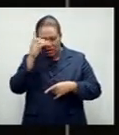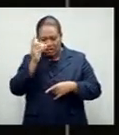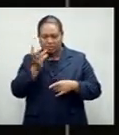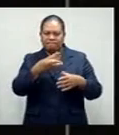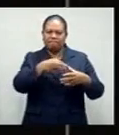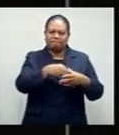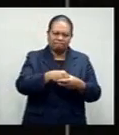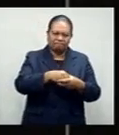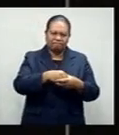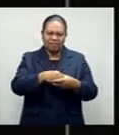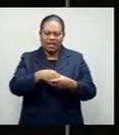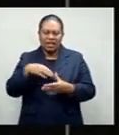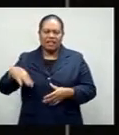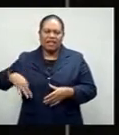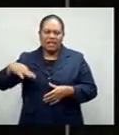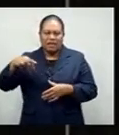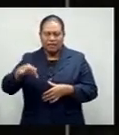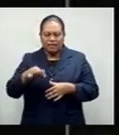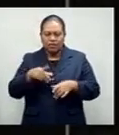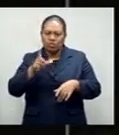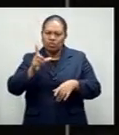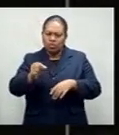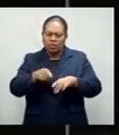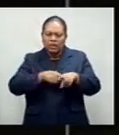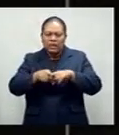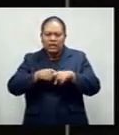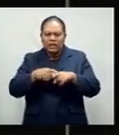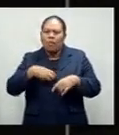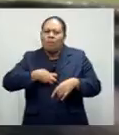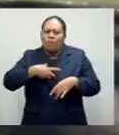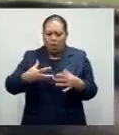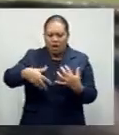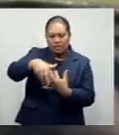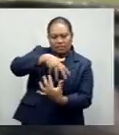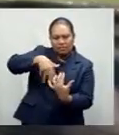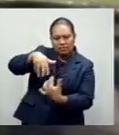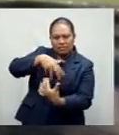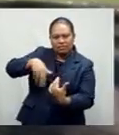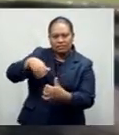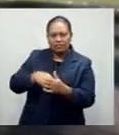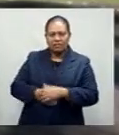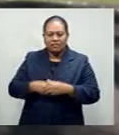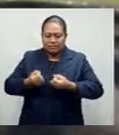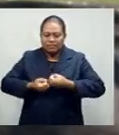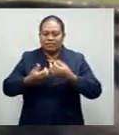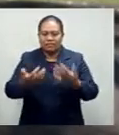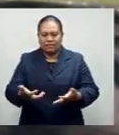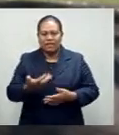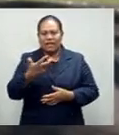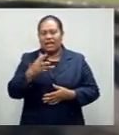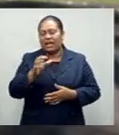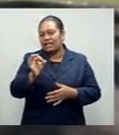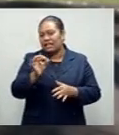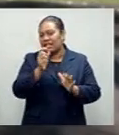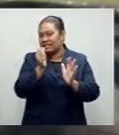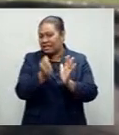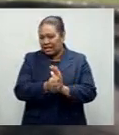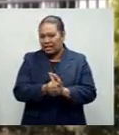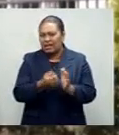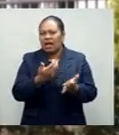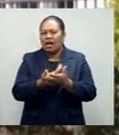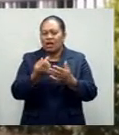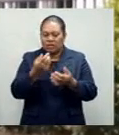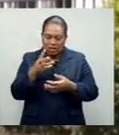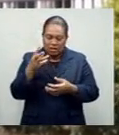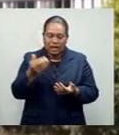of their efforts to make the home learning experience more engaging. Students will be required to produce a 90 seconds video on how they are